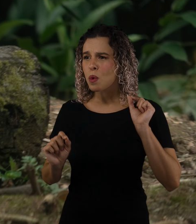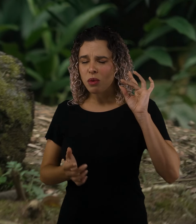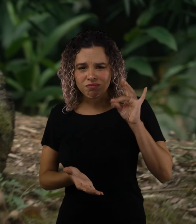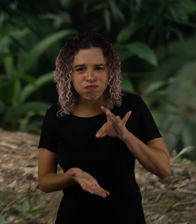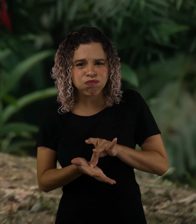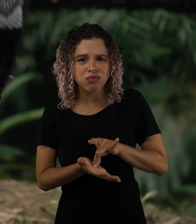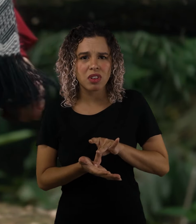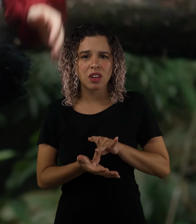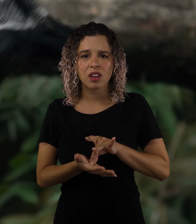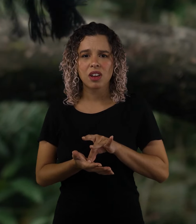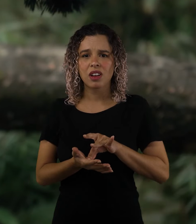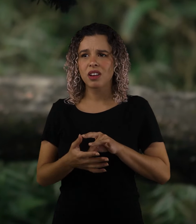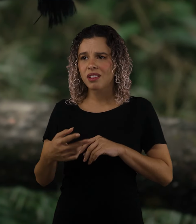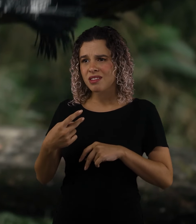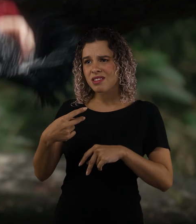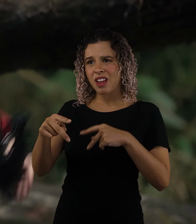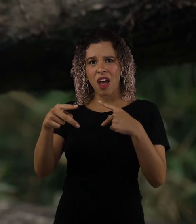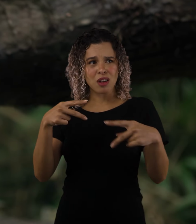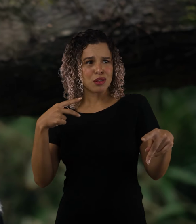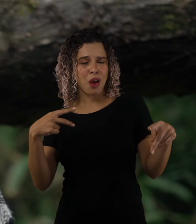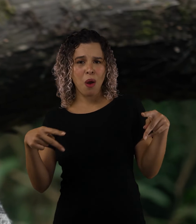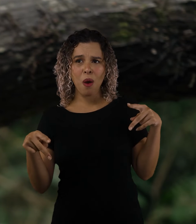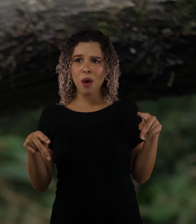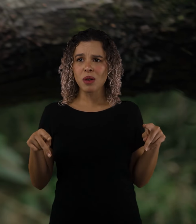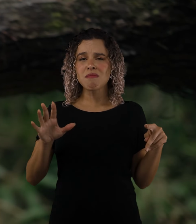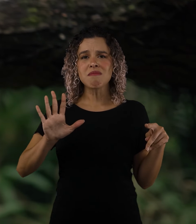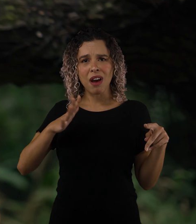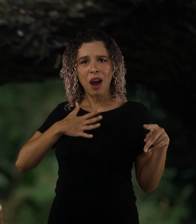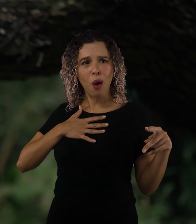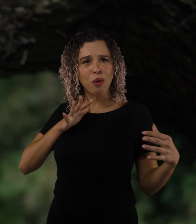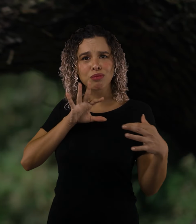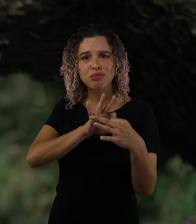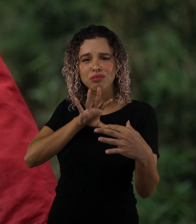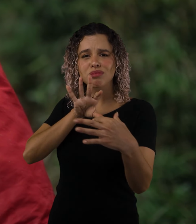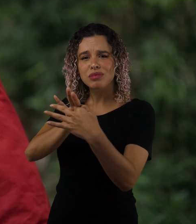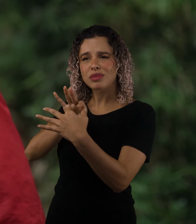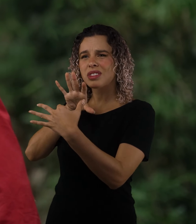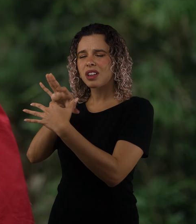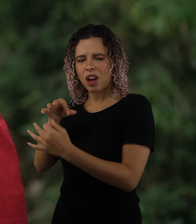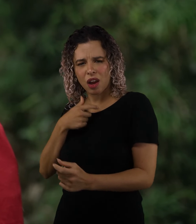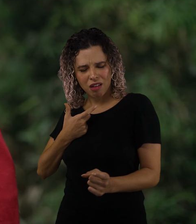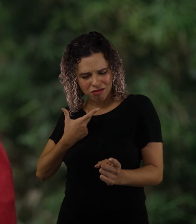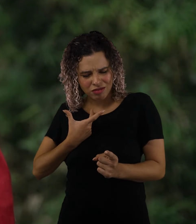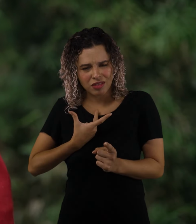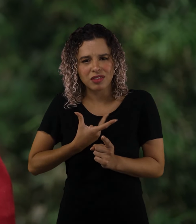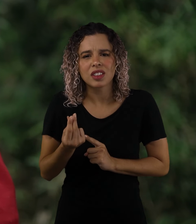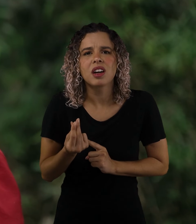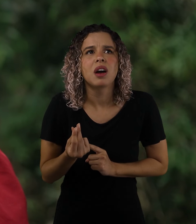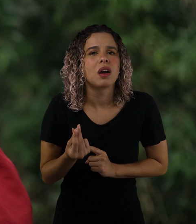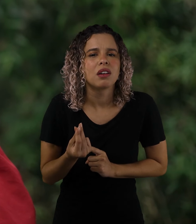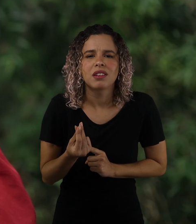not yours and it's not mine, this victory is